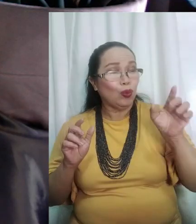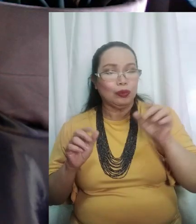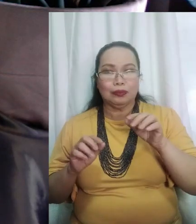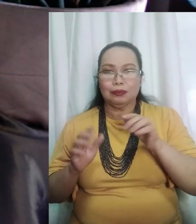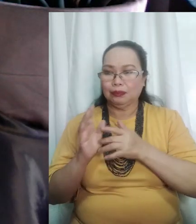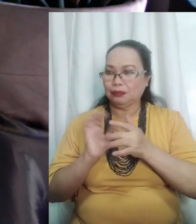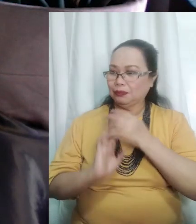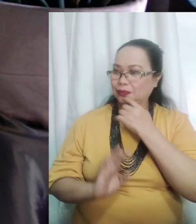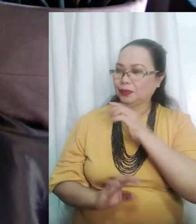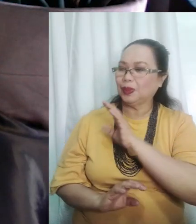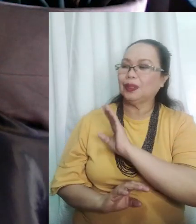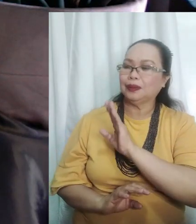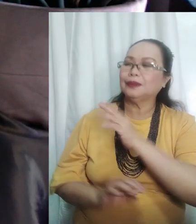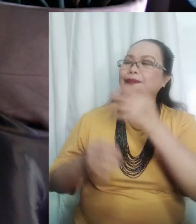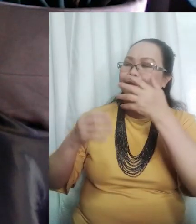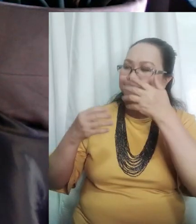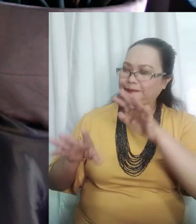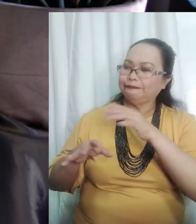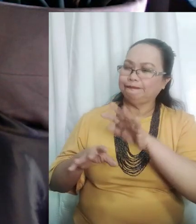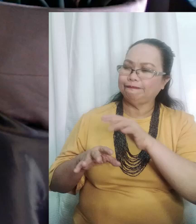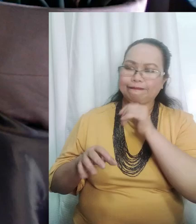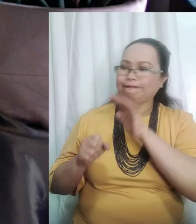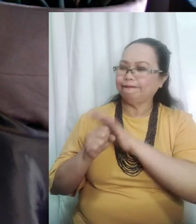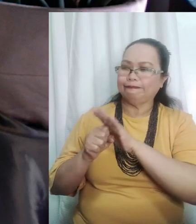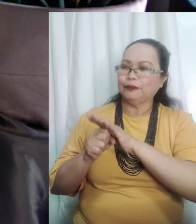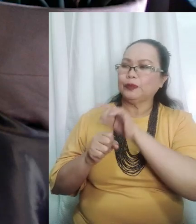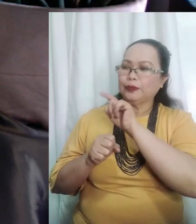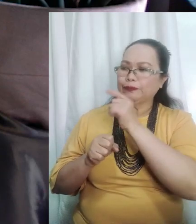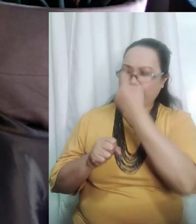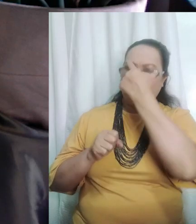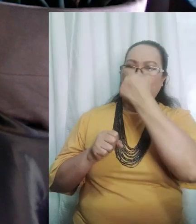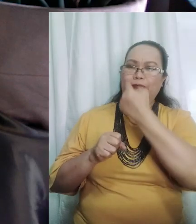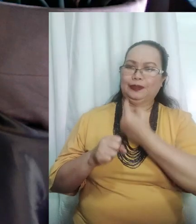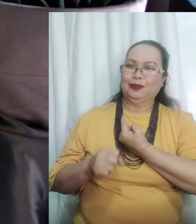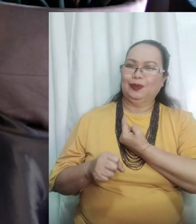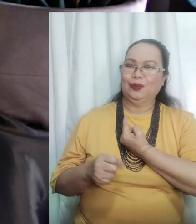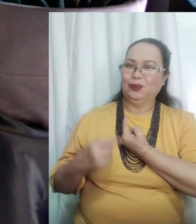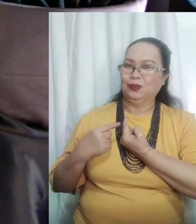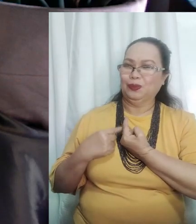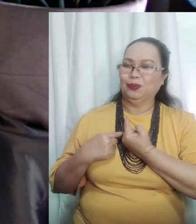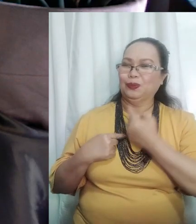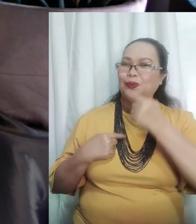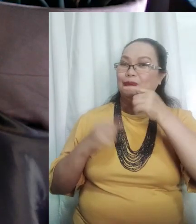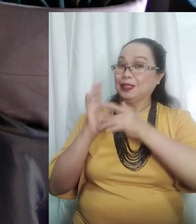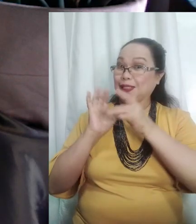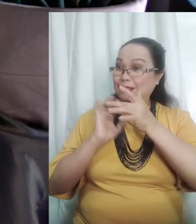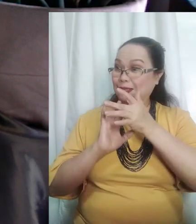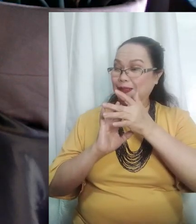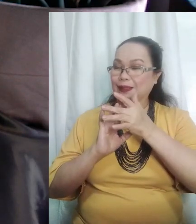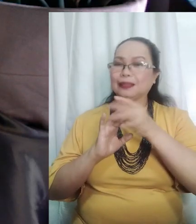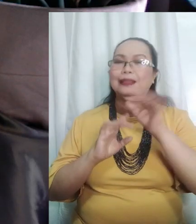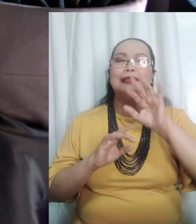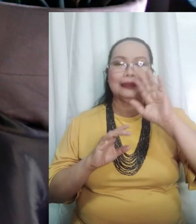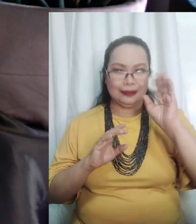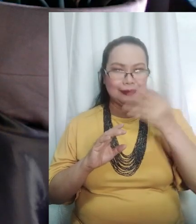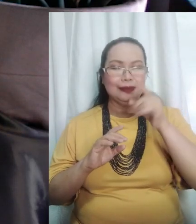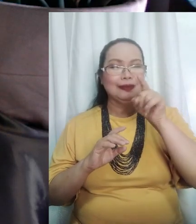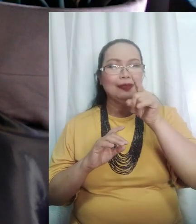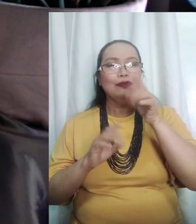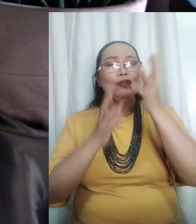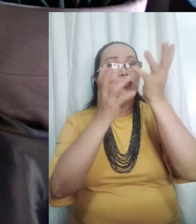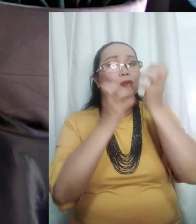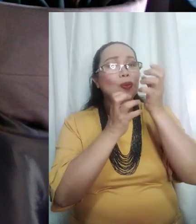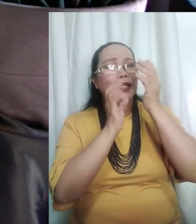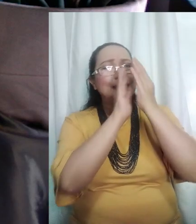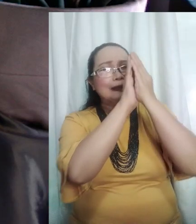not enough." Do you, beloved, so desire God desperately in your life? If